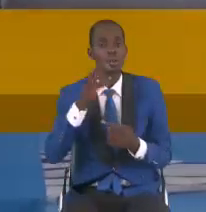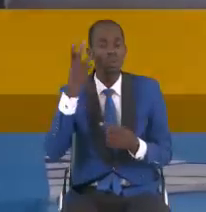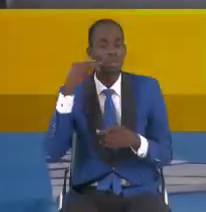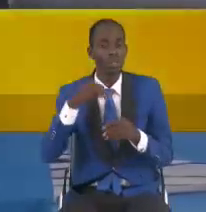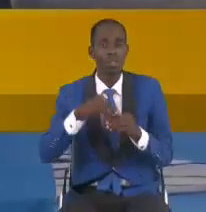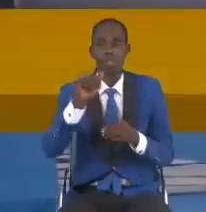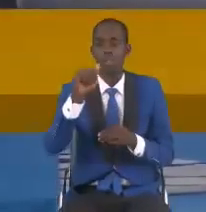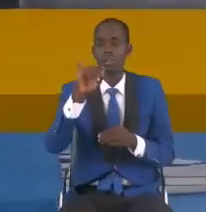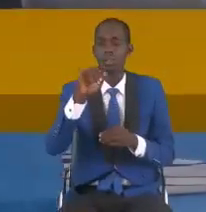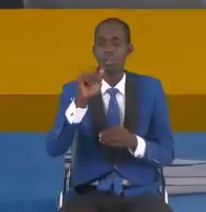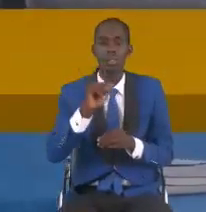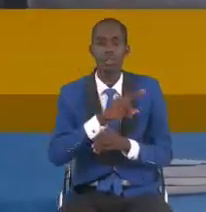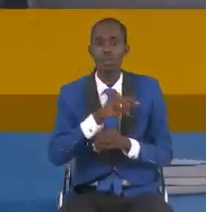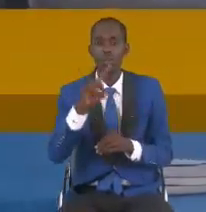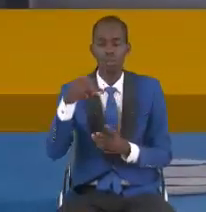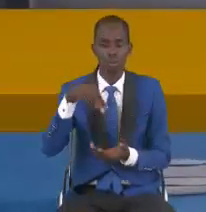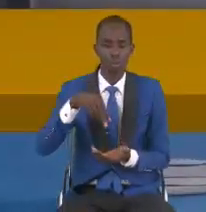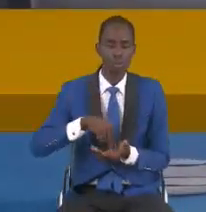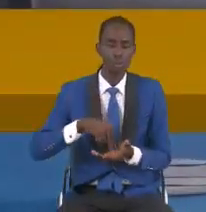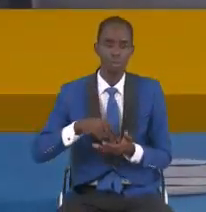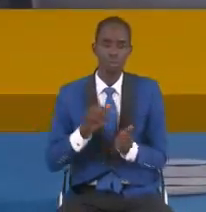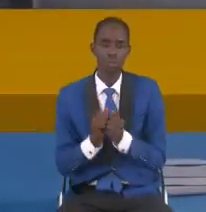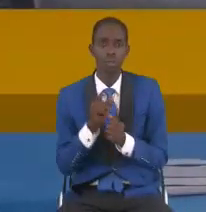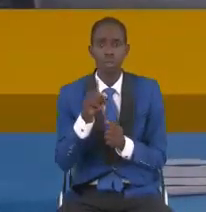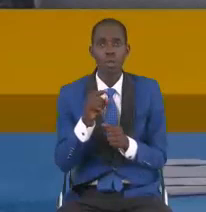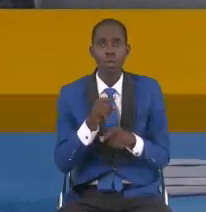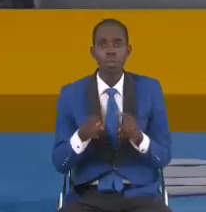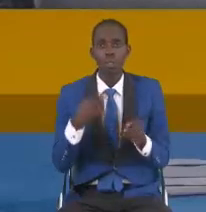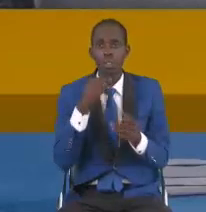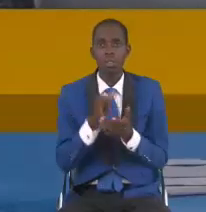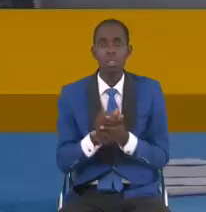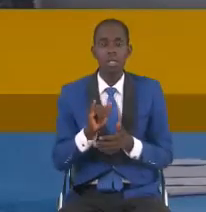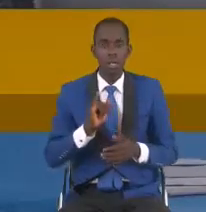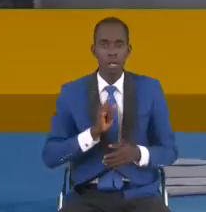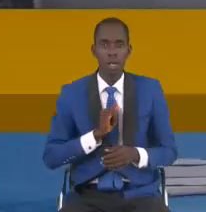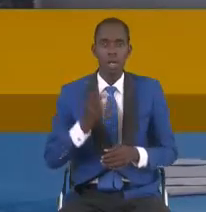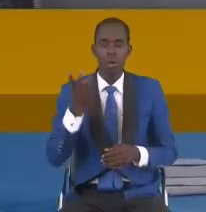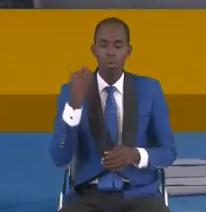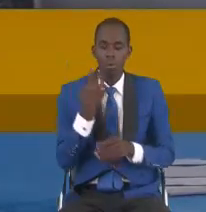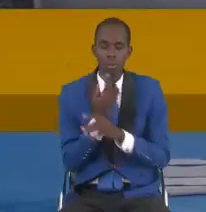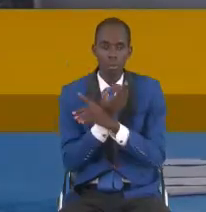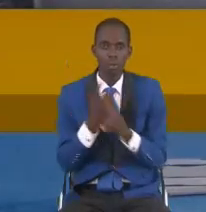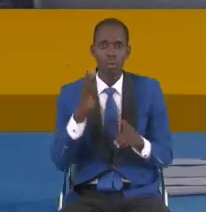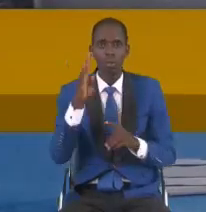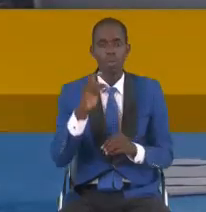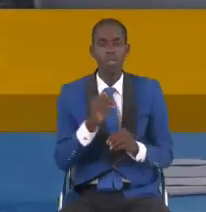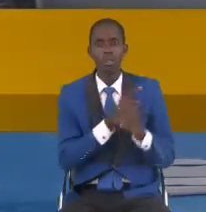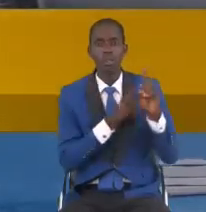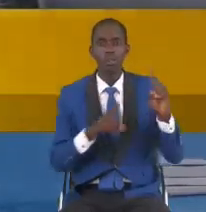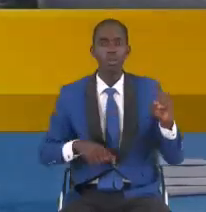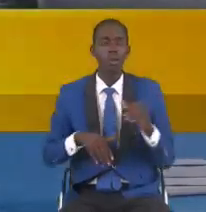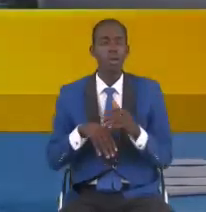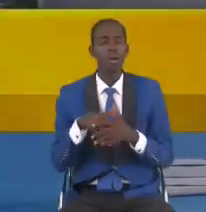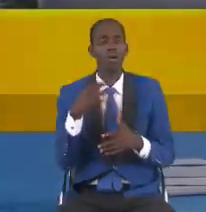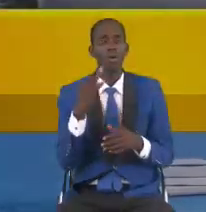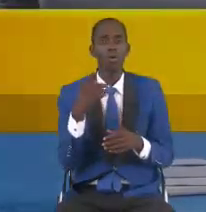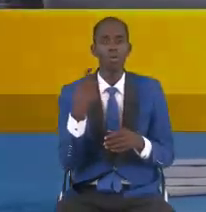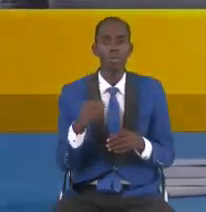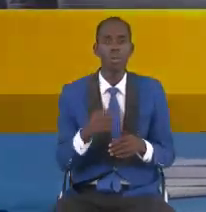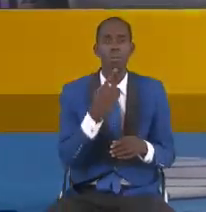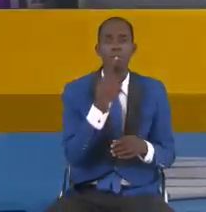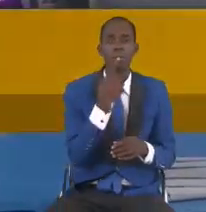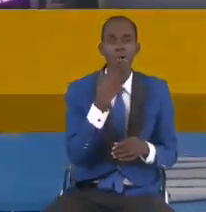But then he said, I was delivered by the Lord out of the mouth of the lion.